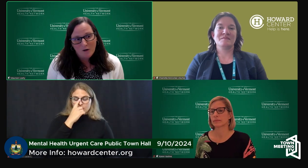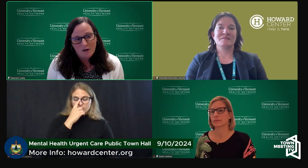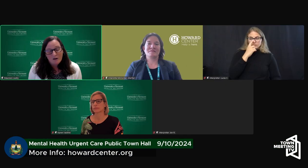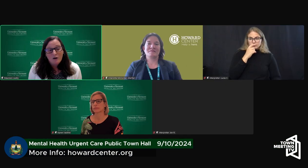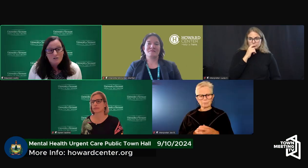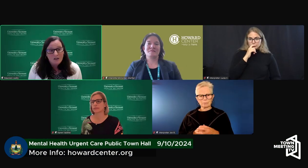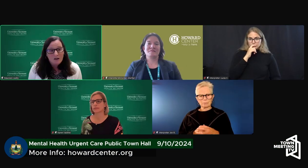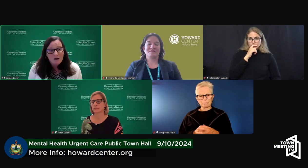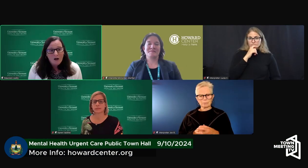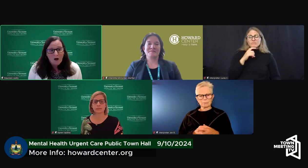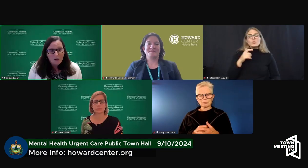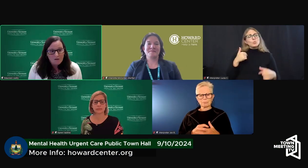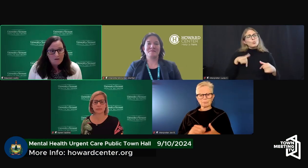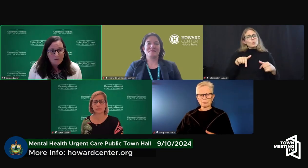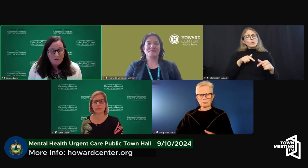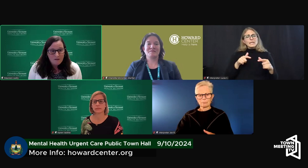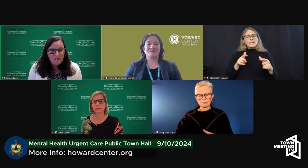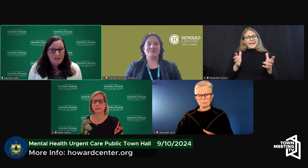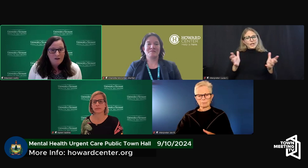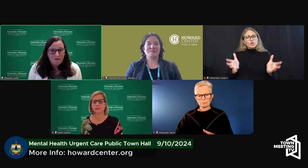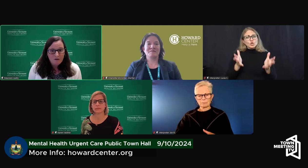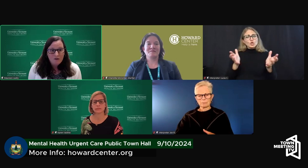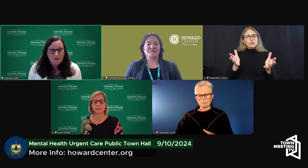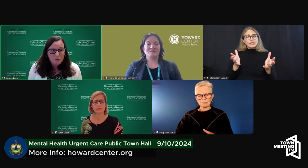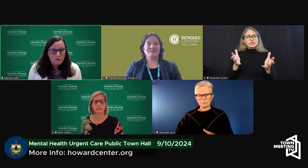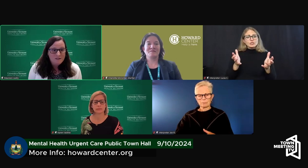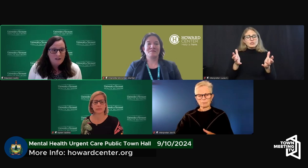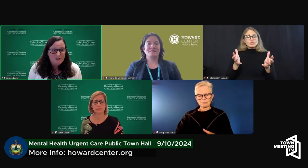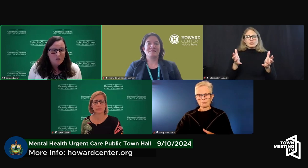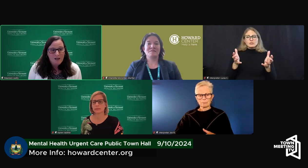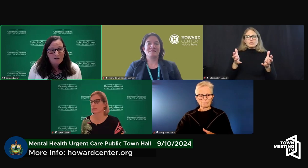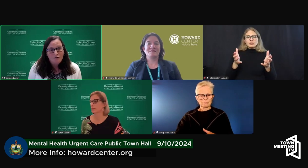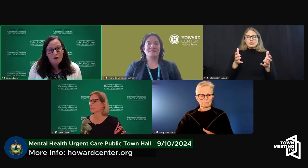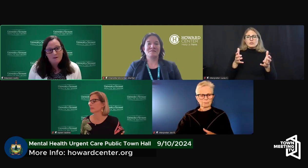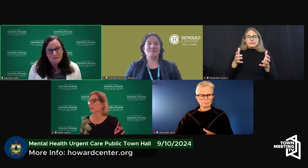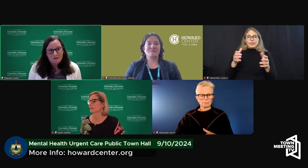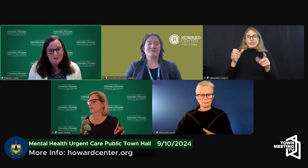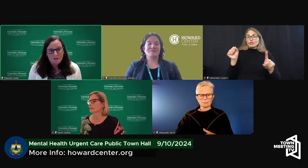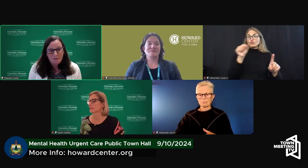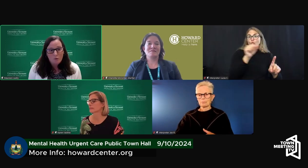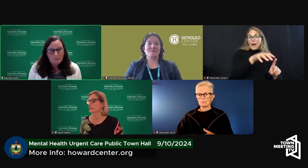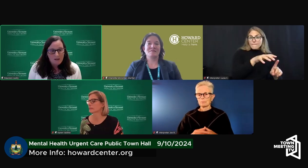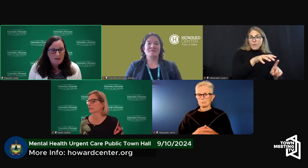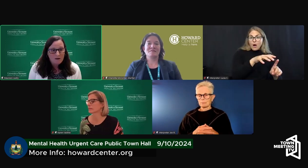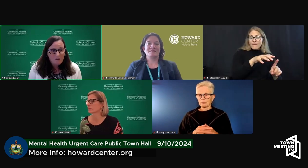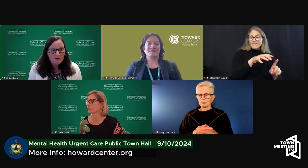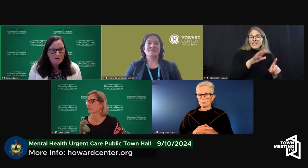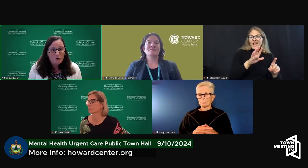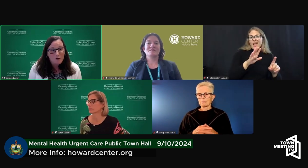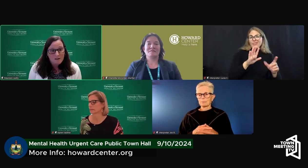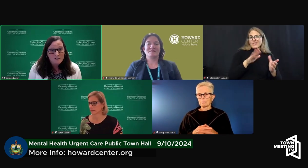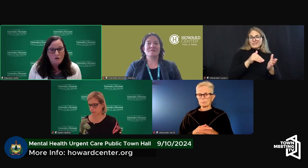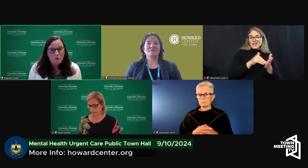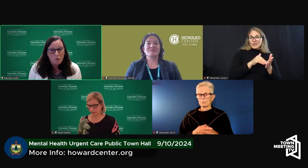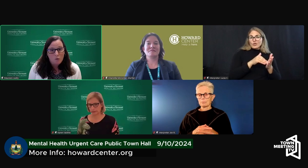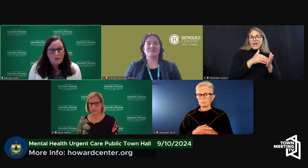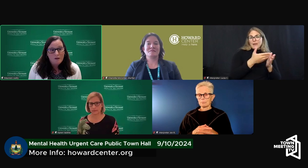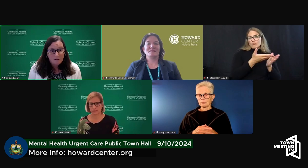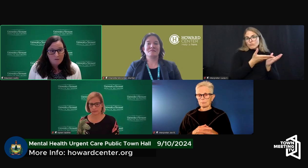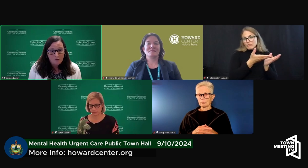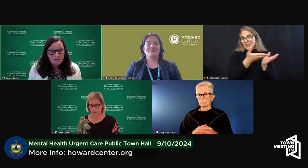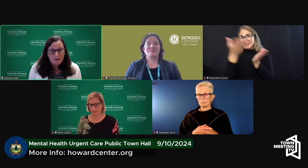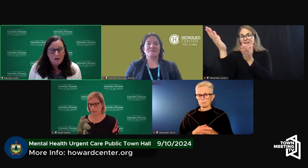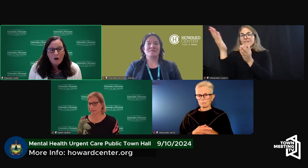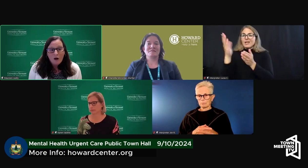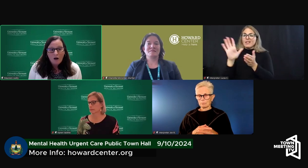We're encouraging all of the handoffs to the center and from the center to be warm handoffs, and so we'll continue to work with